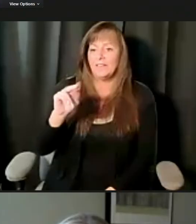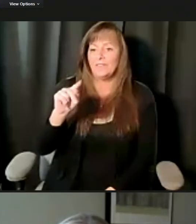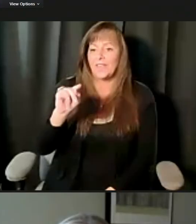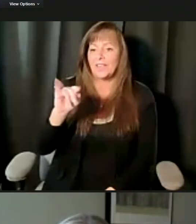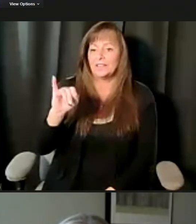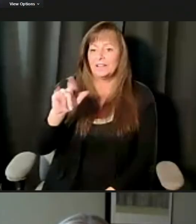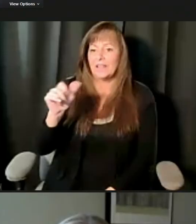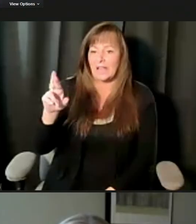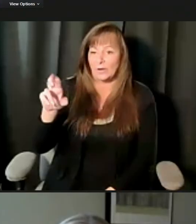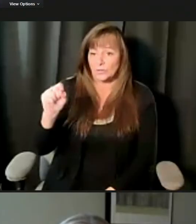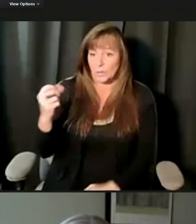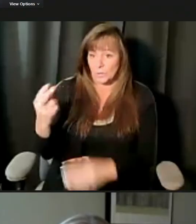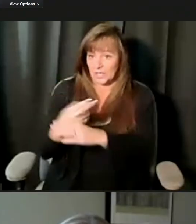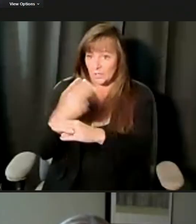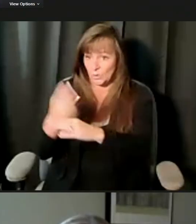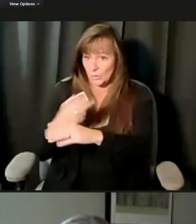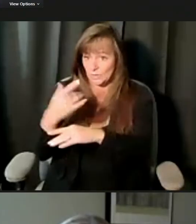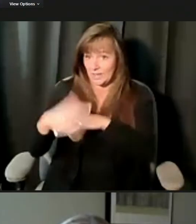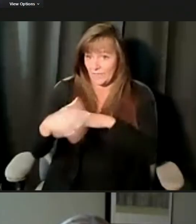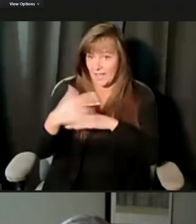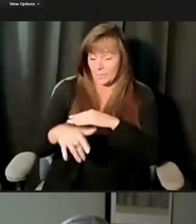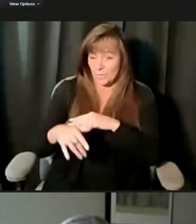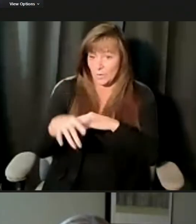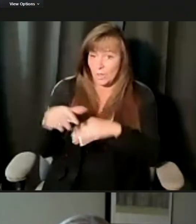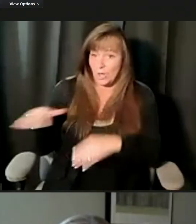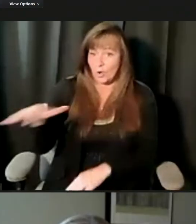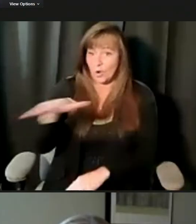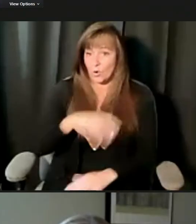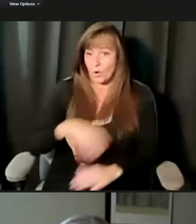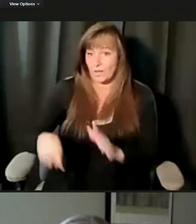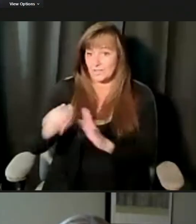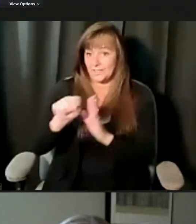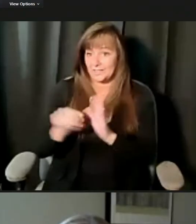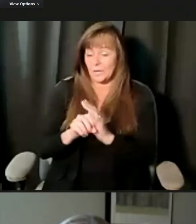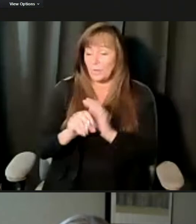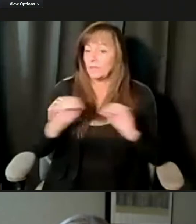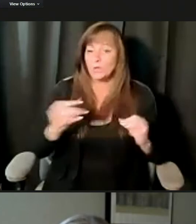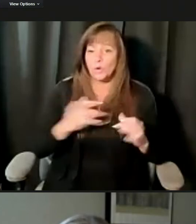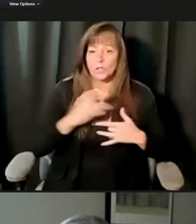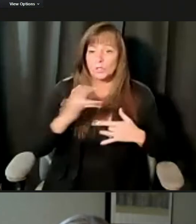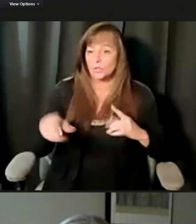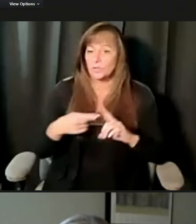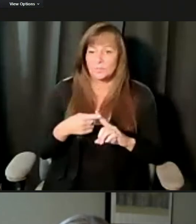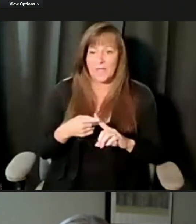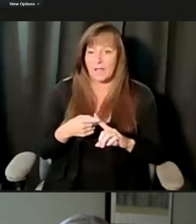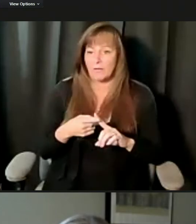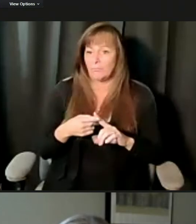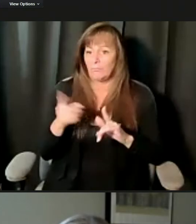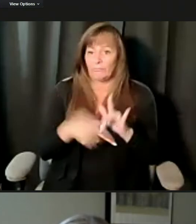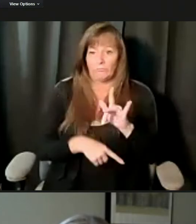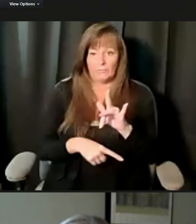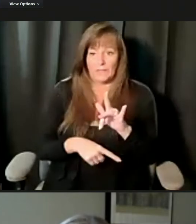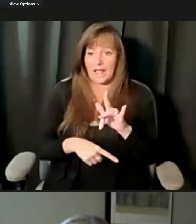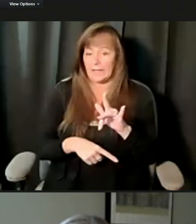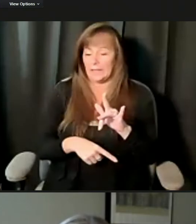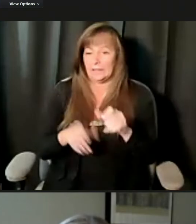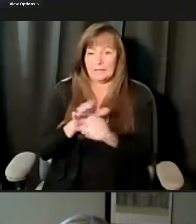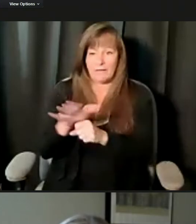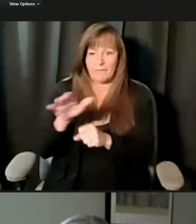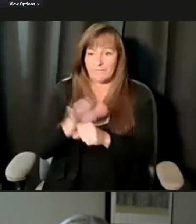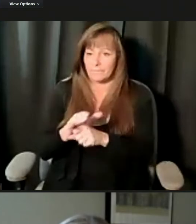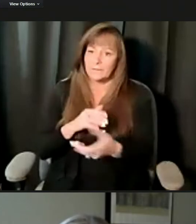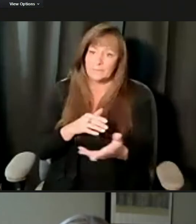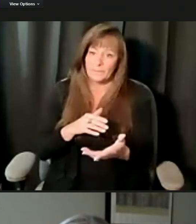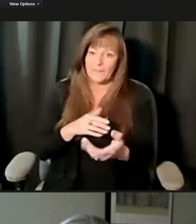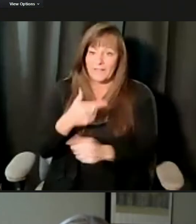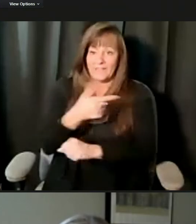available across the state each day, and we do not have any concerns about ventilator capacity at this time. For the immunization question, I'll